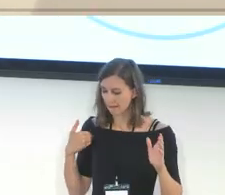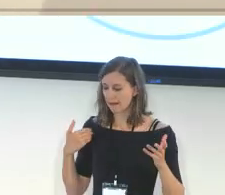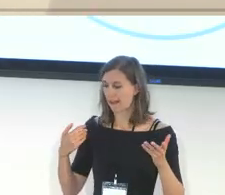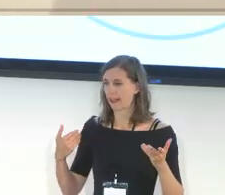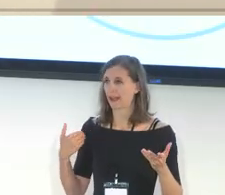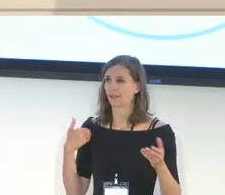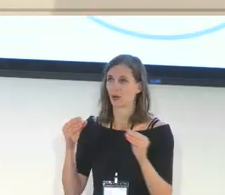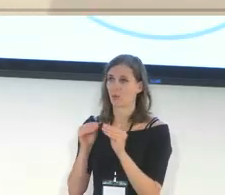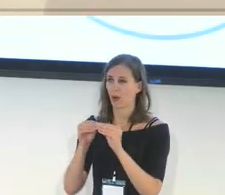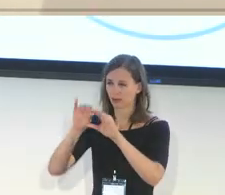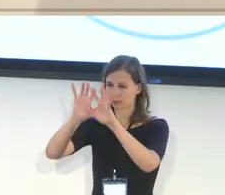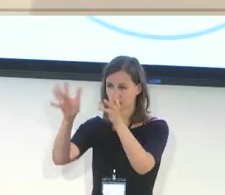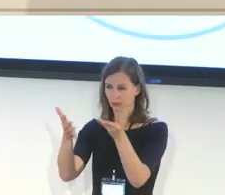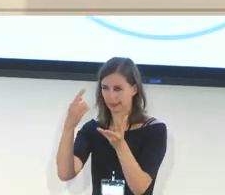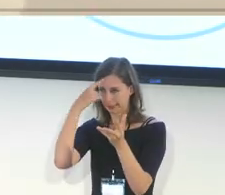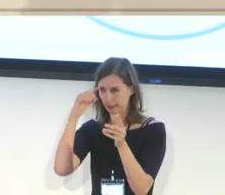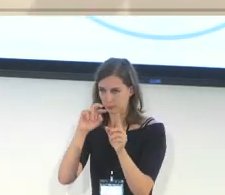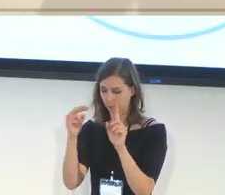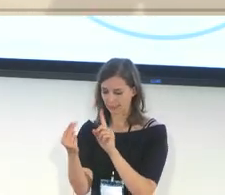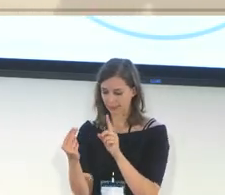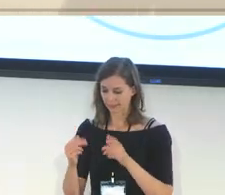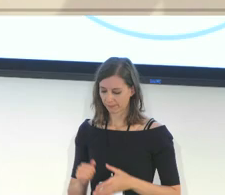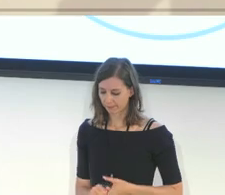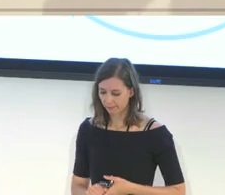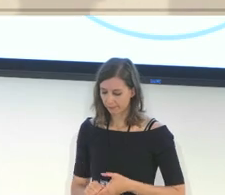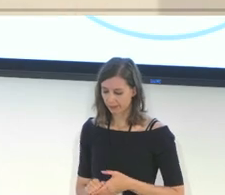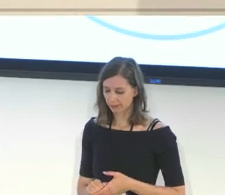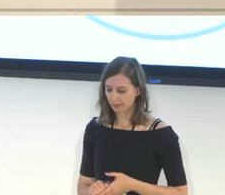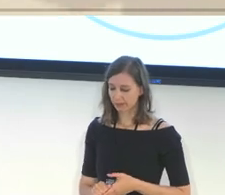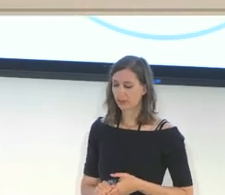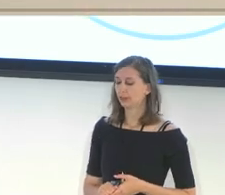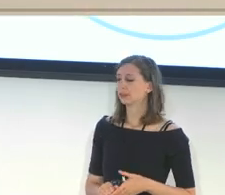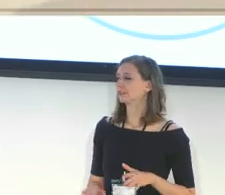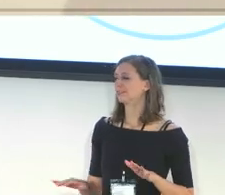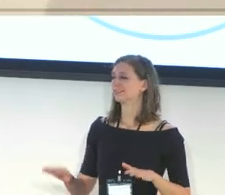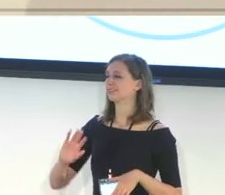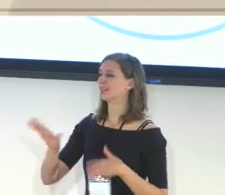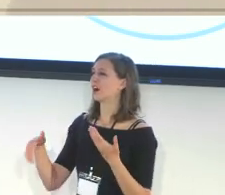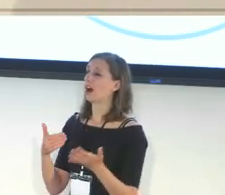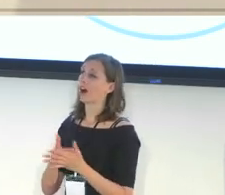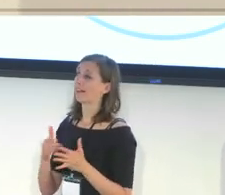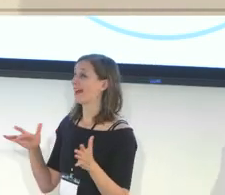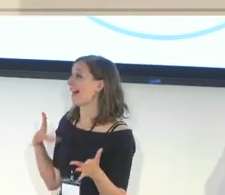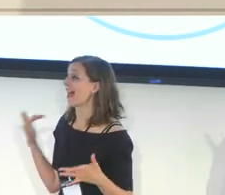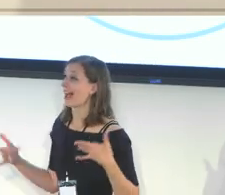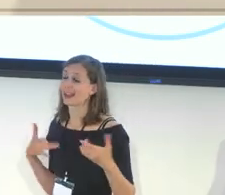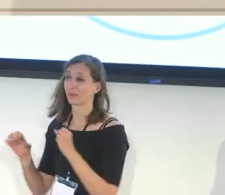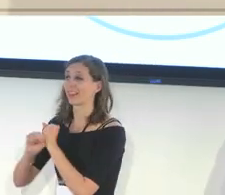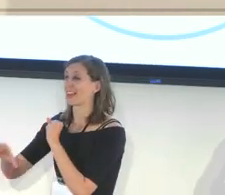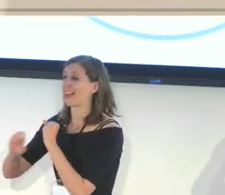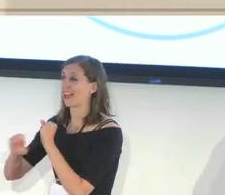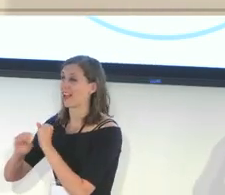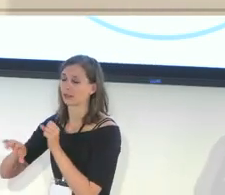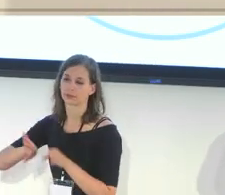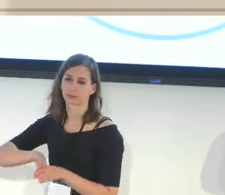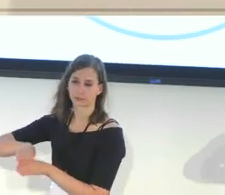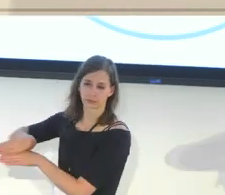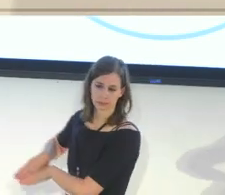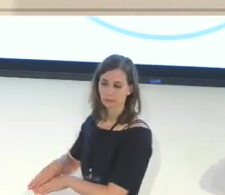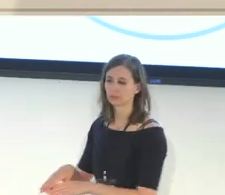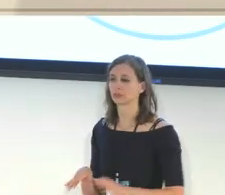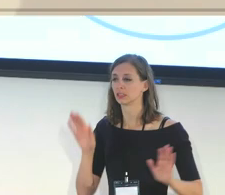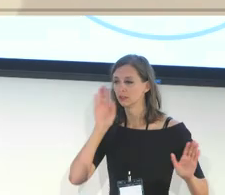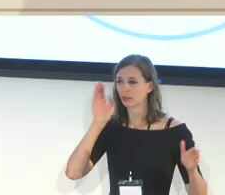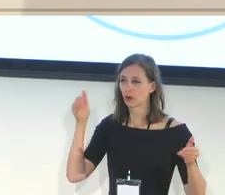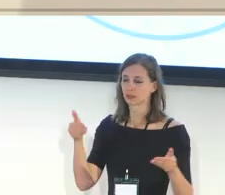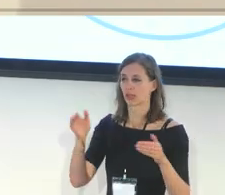But if you want to know what all of this means, get away from all of the hype, get away from the challenge. What we're really talking about is the future of the internet and